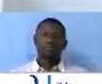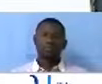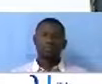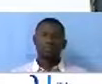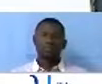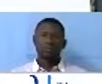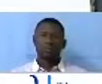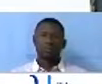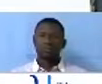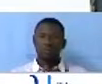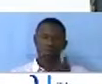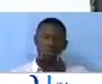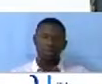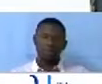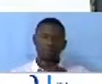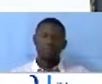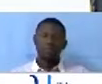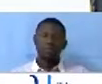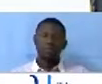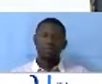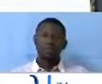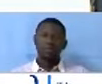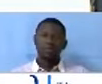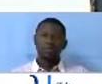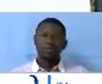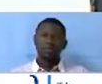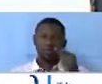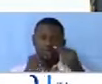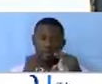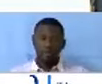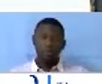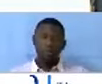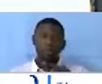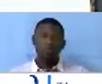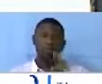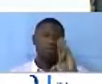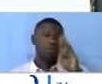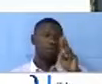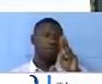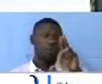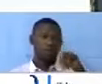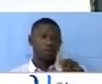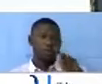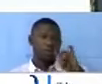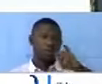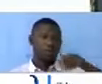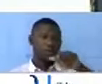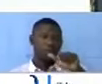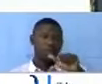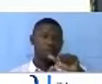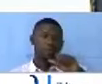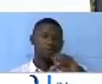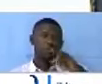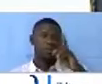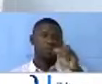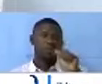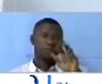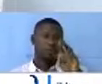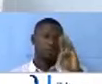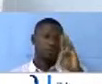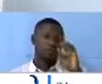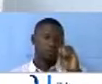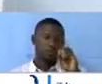you were for the confession of Bunja Dabo? Yaa ngi fa woon bi nga xam ne Bunja Dabo mu ngi doon nangu ne jëf jim def. No, honestly